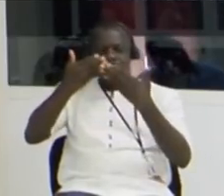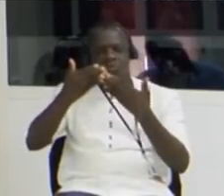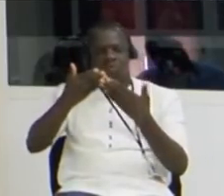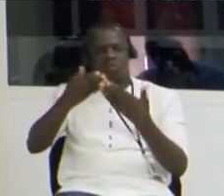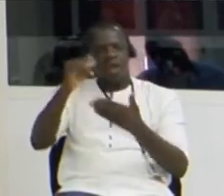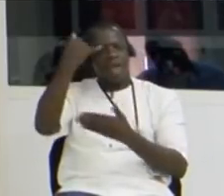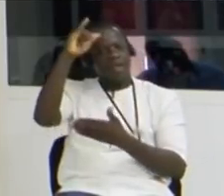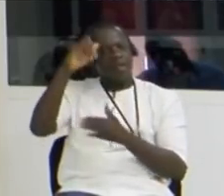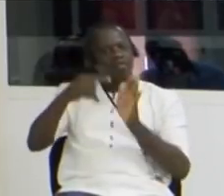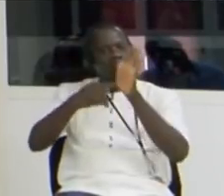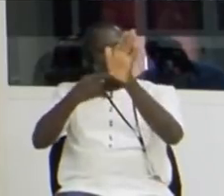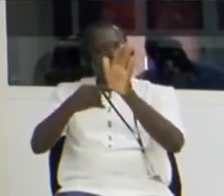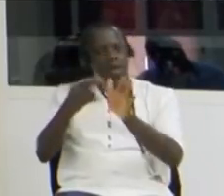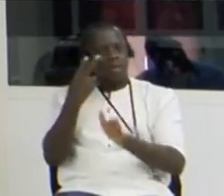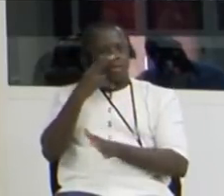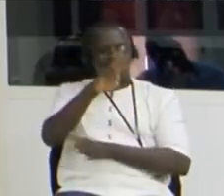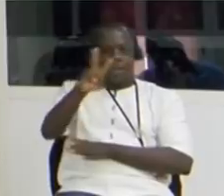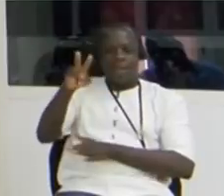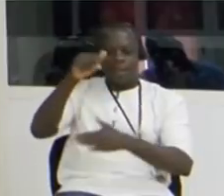House, for example?